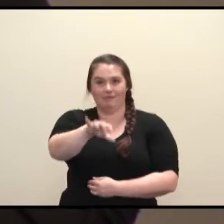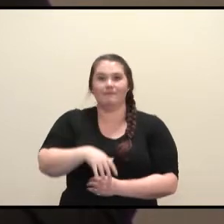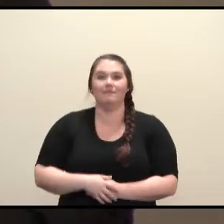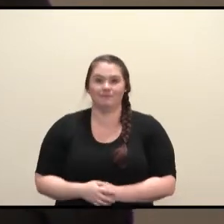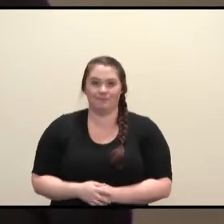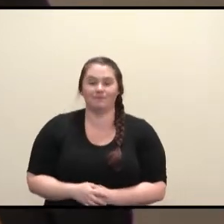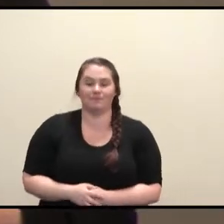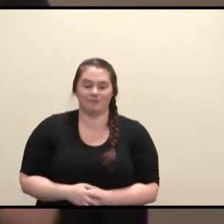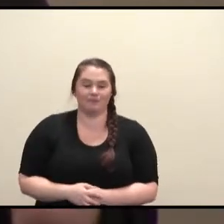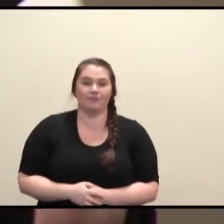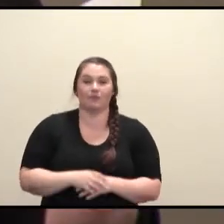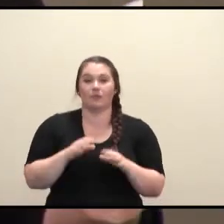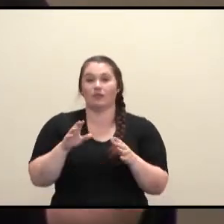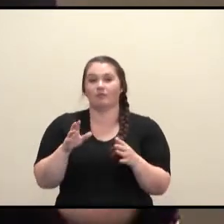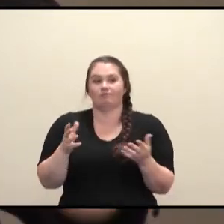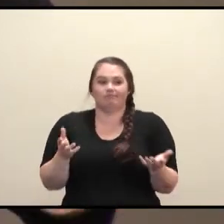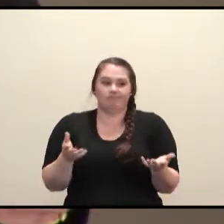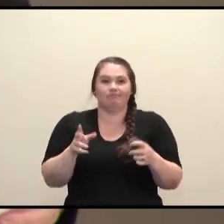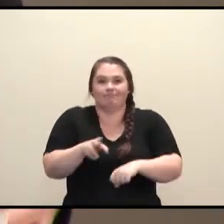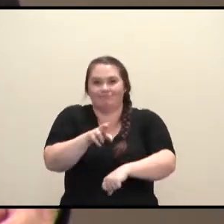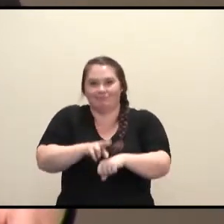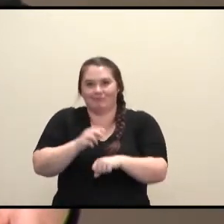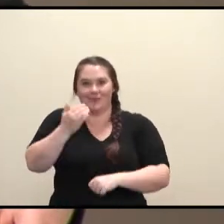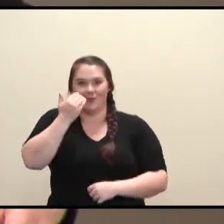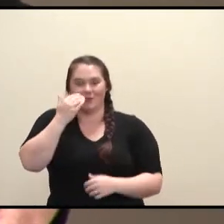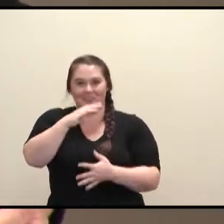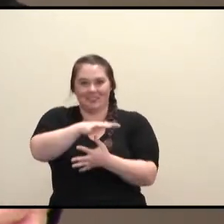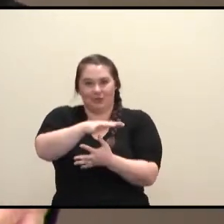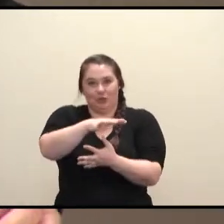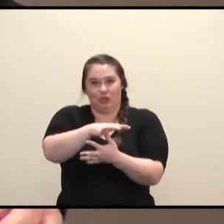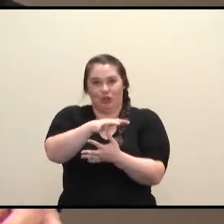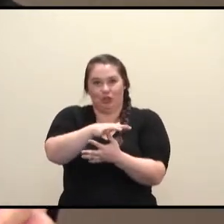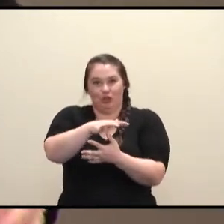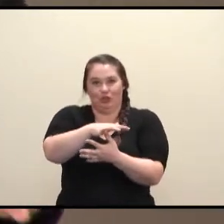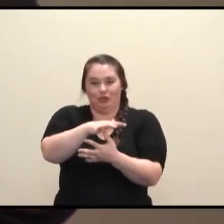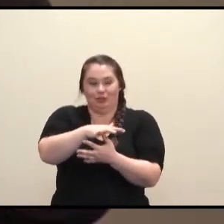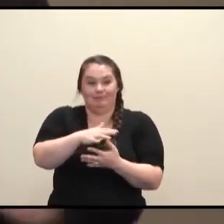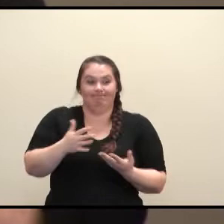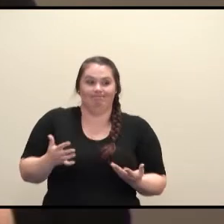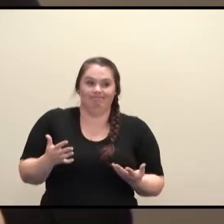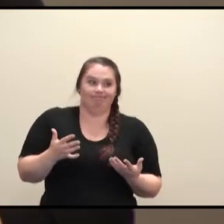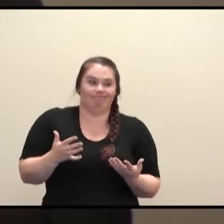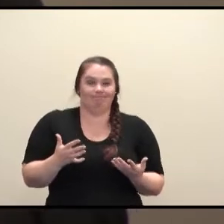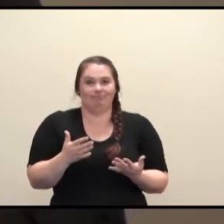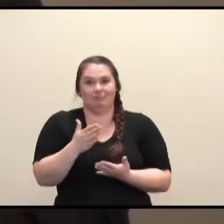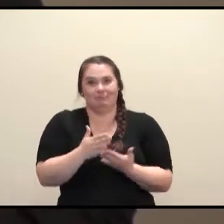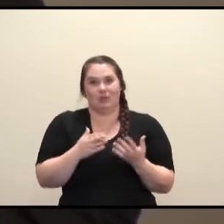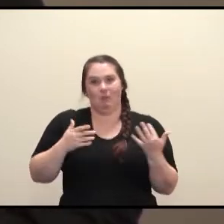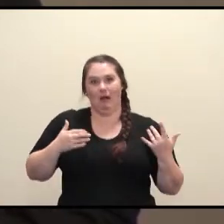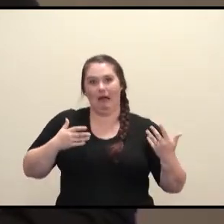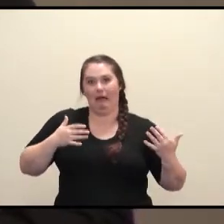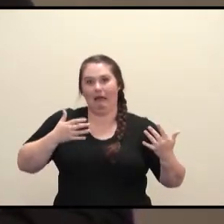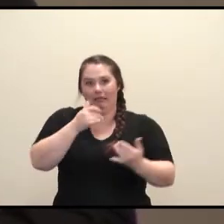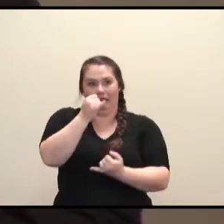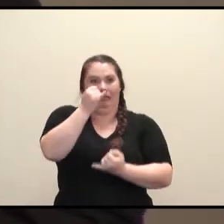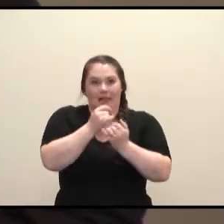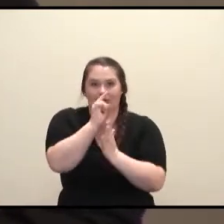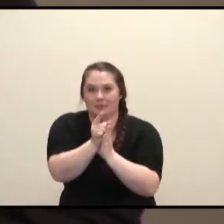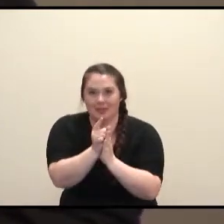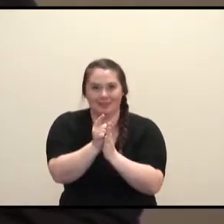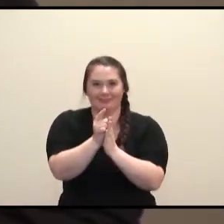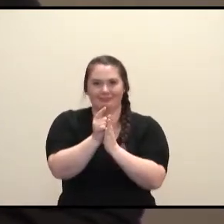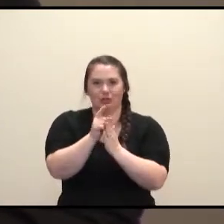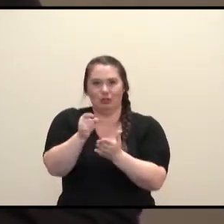School. And of course, you guys know with seniors, some of them need till the last minute and to meet